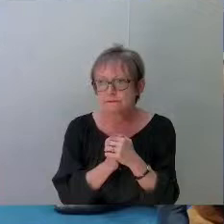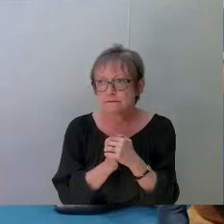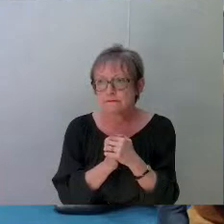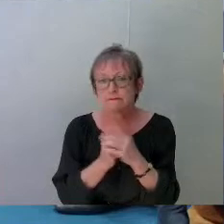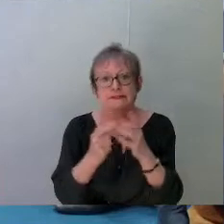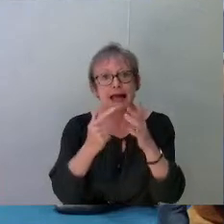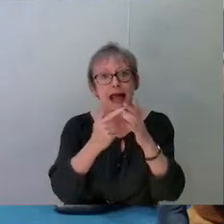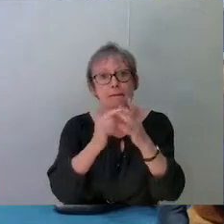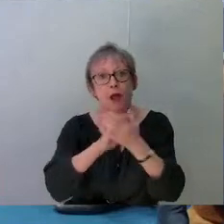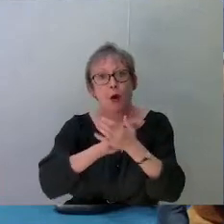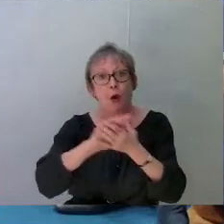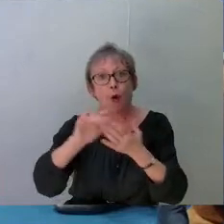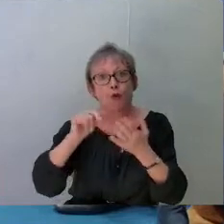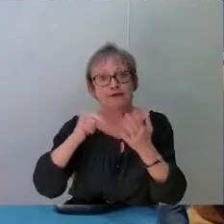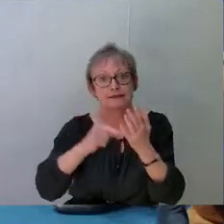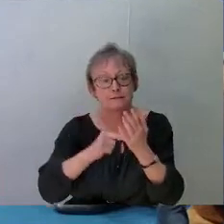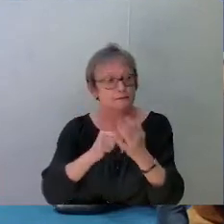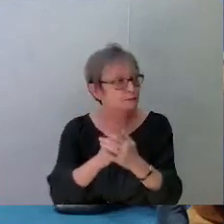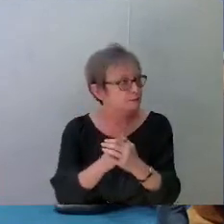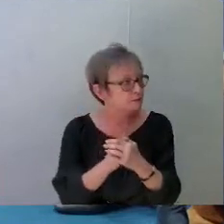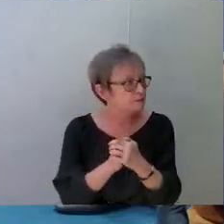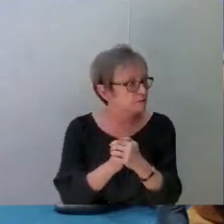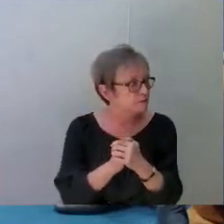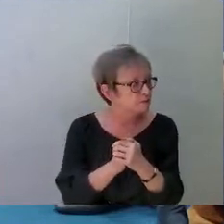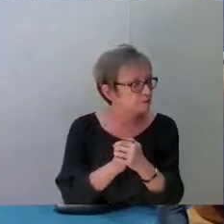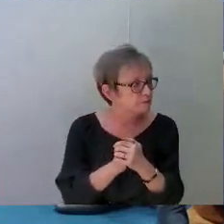Amy Hose.